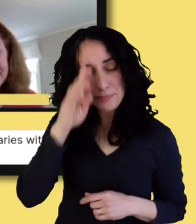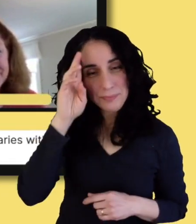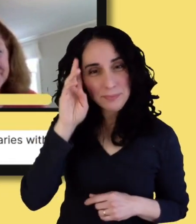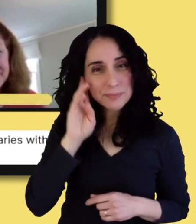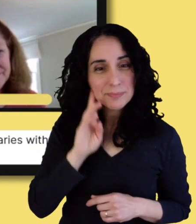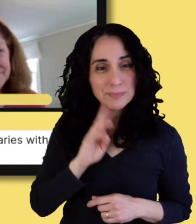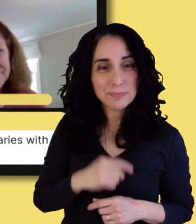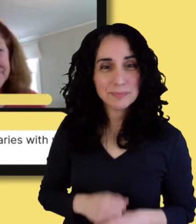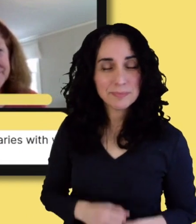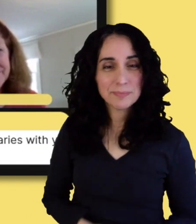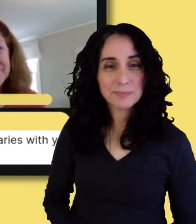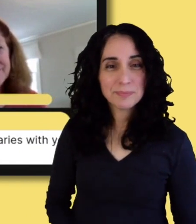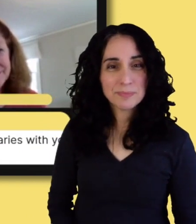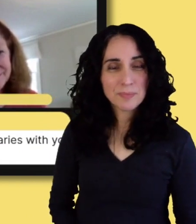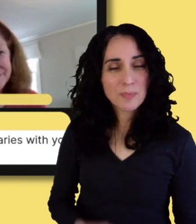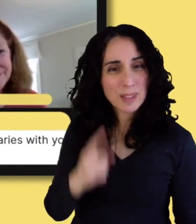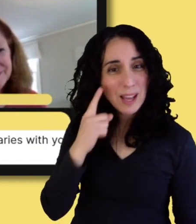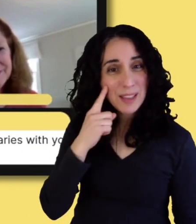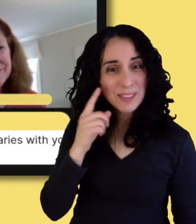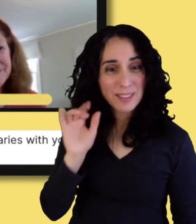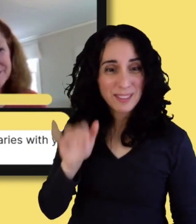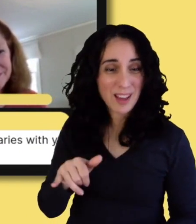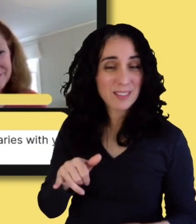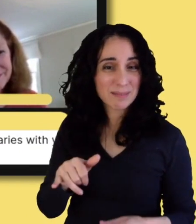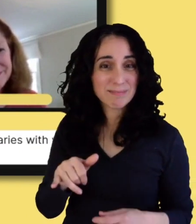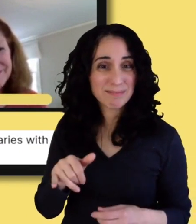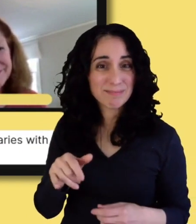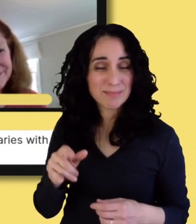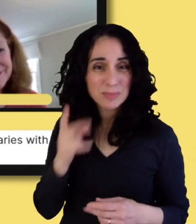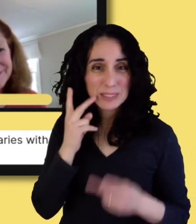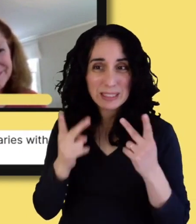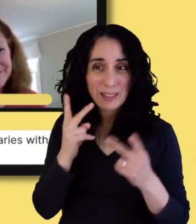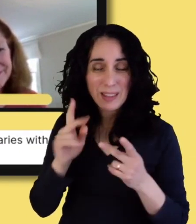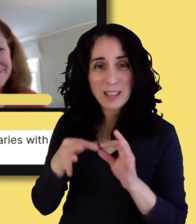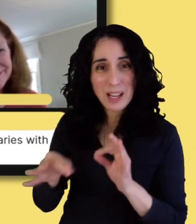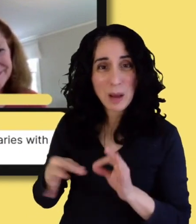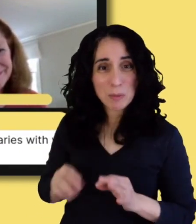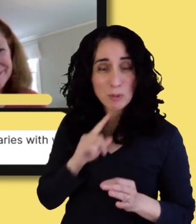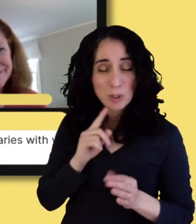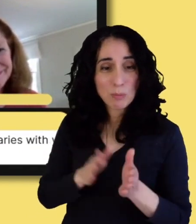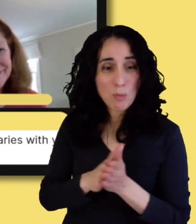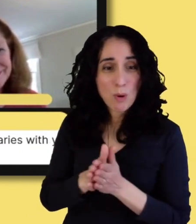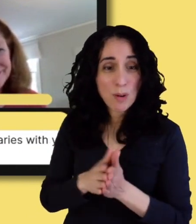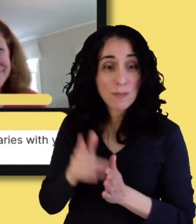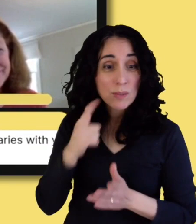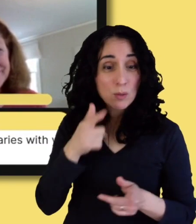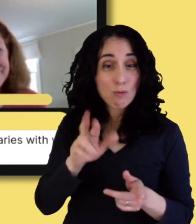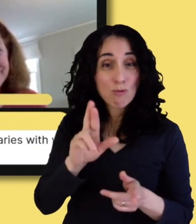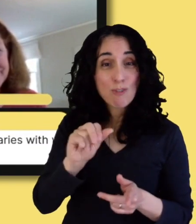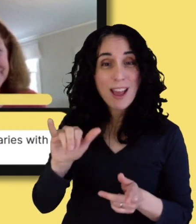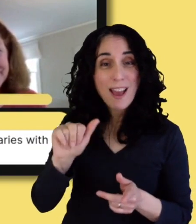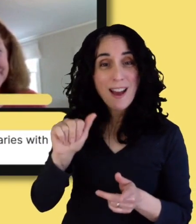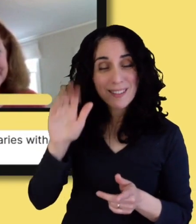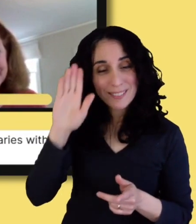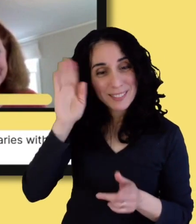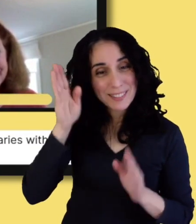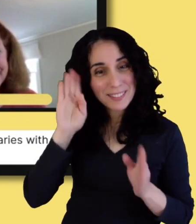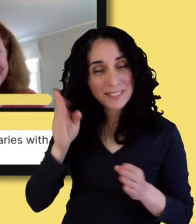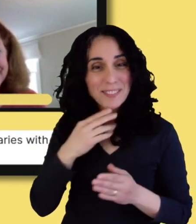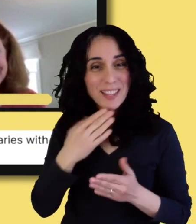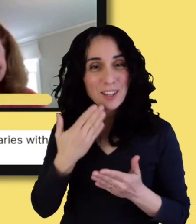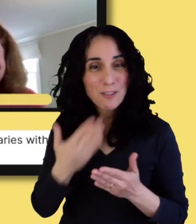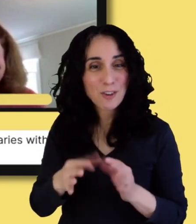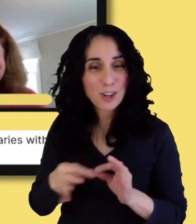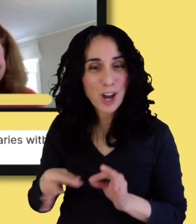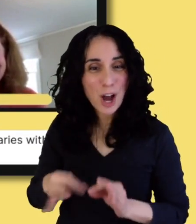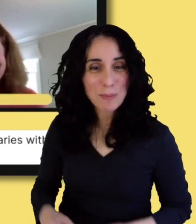in our comments is motivating. Rhea, if you're still here, hi, and thank you so